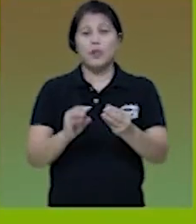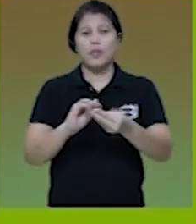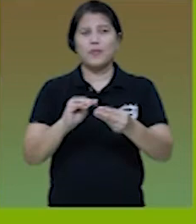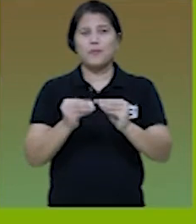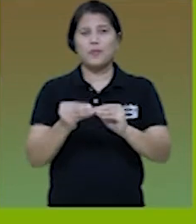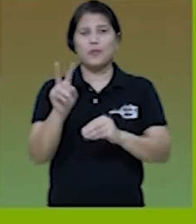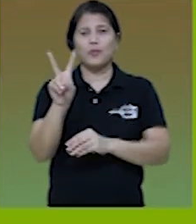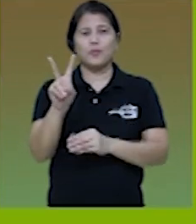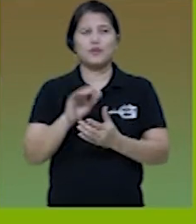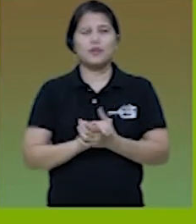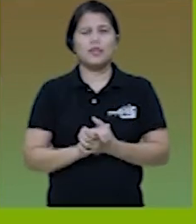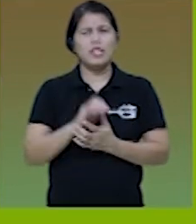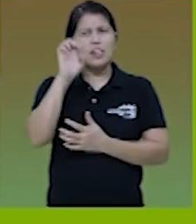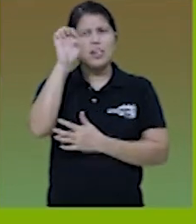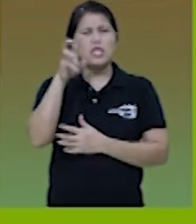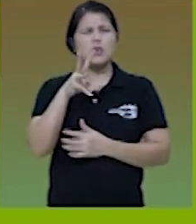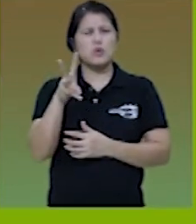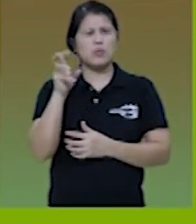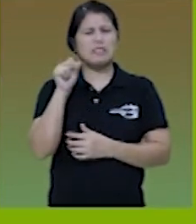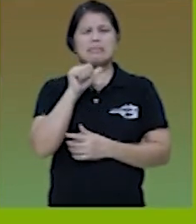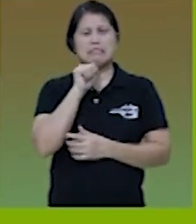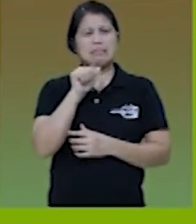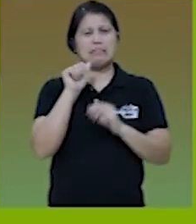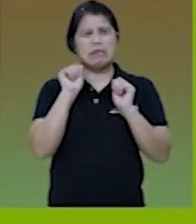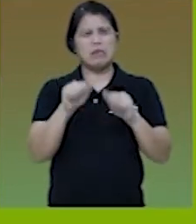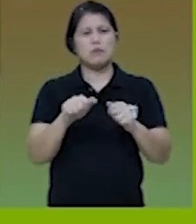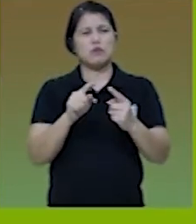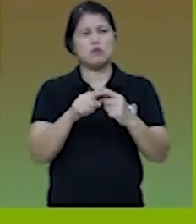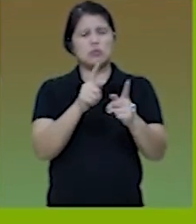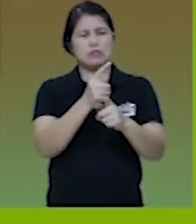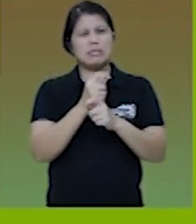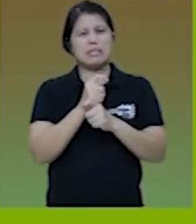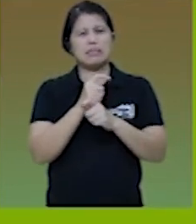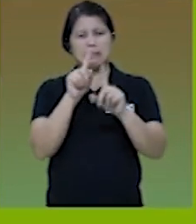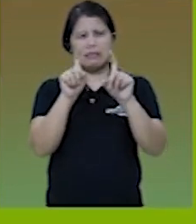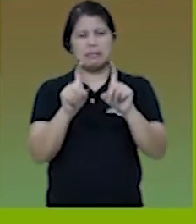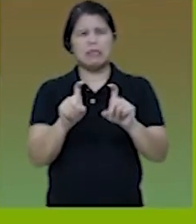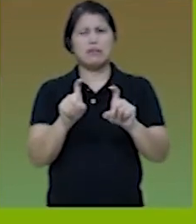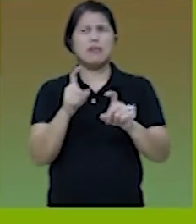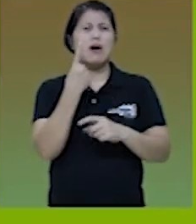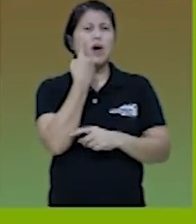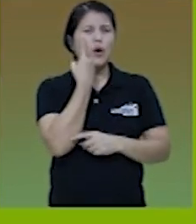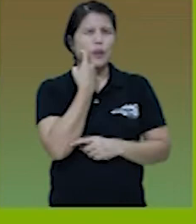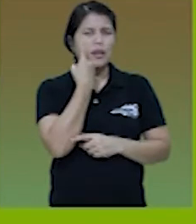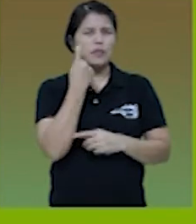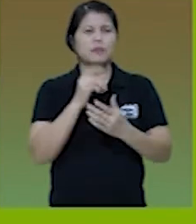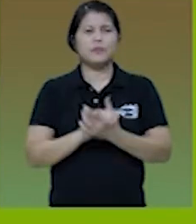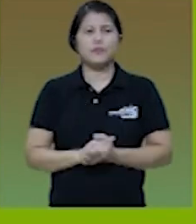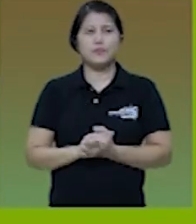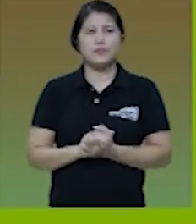Number 2. He was not able to take the test a while ago.